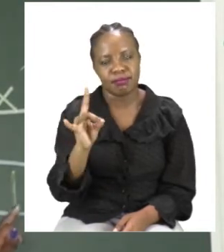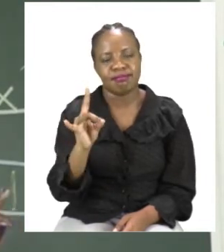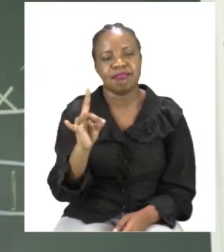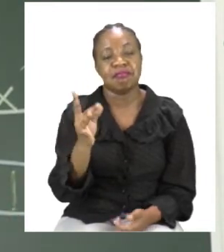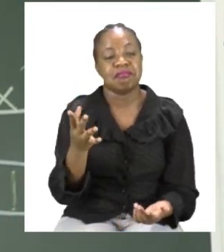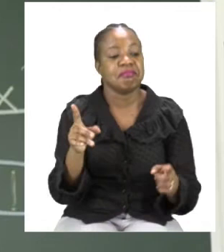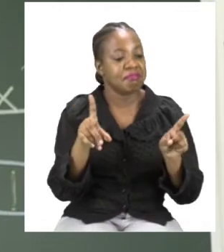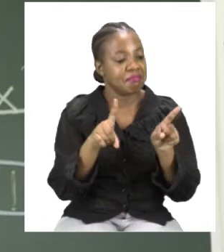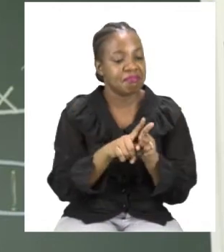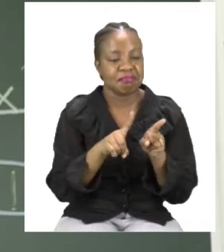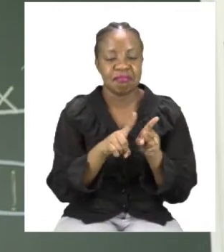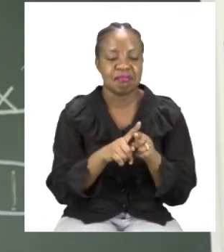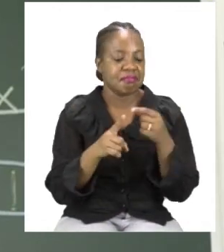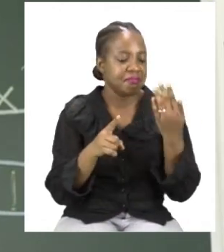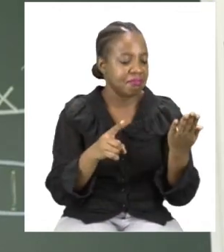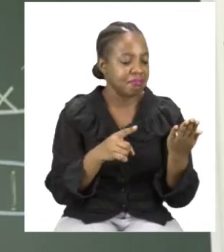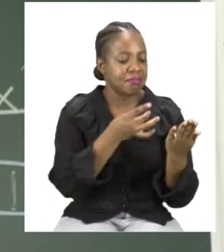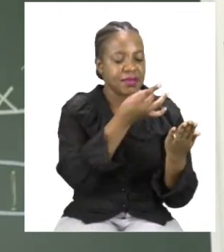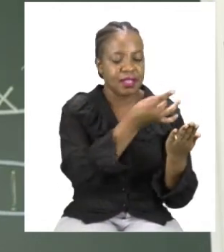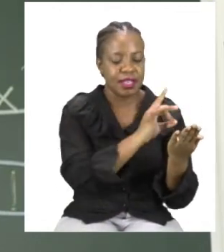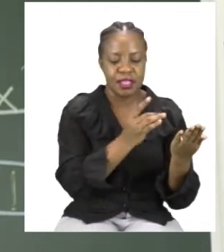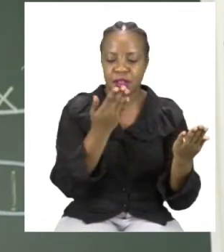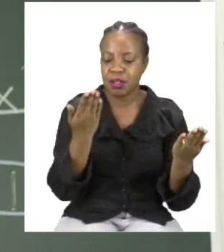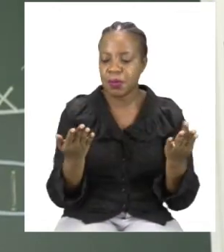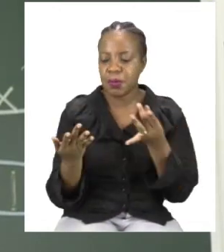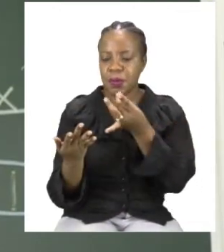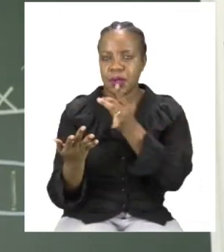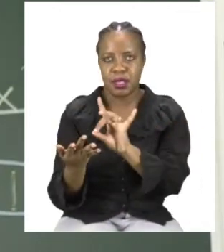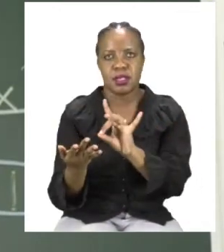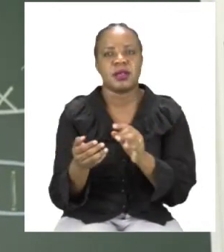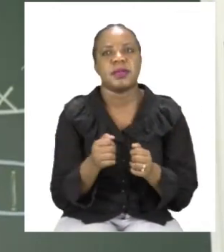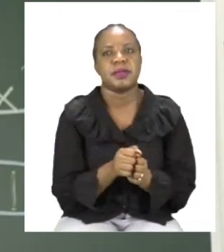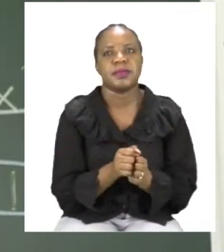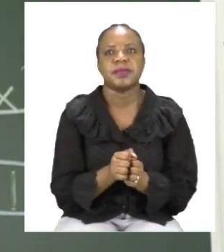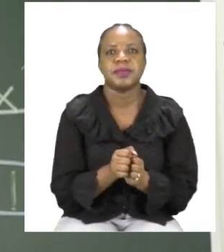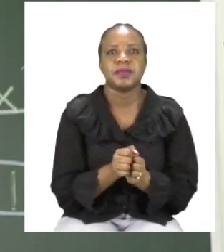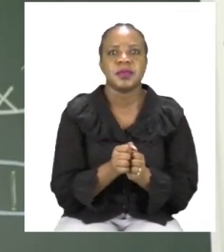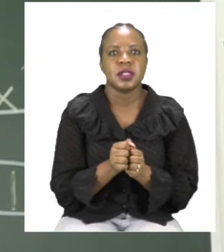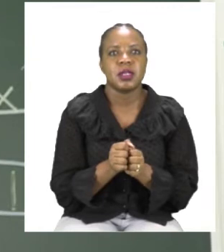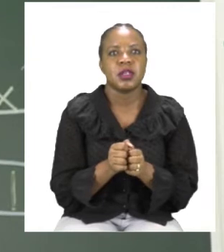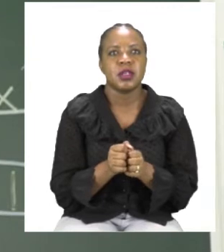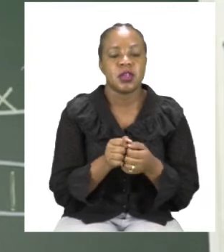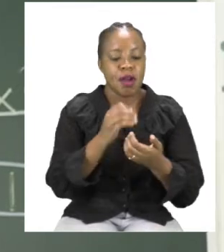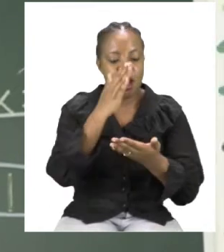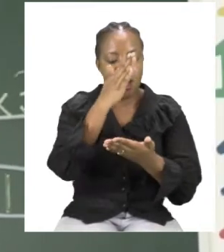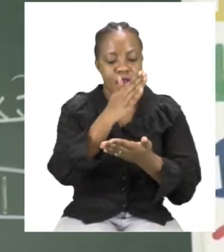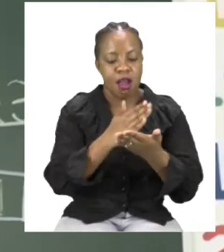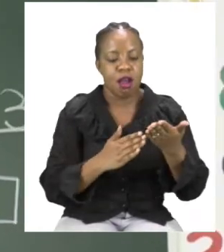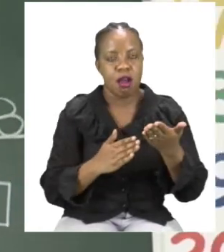8. So we also have 8 here, which means that half of